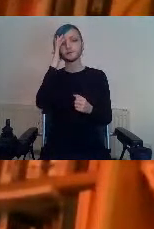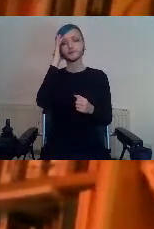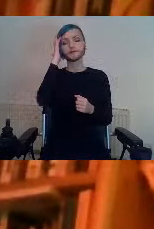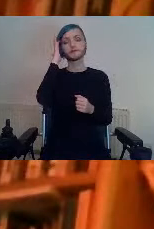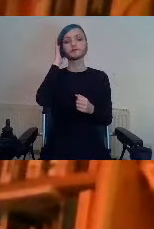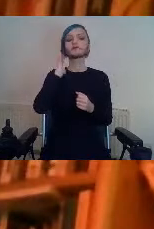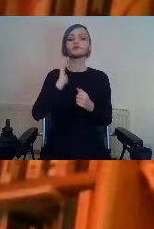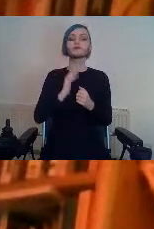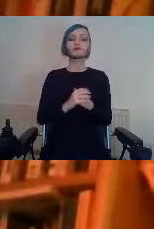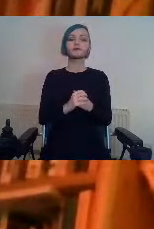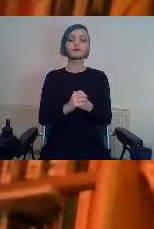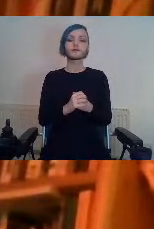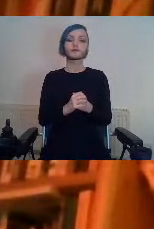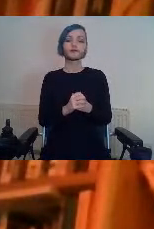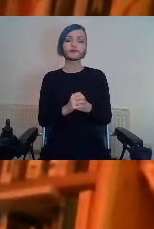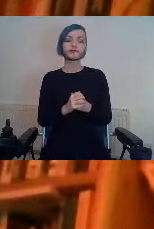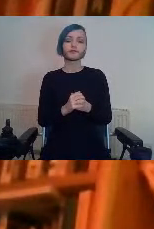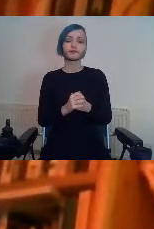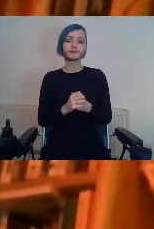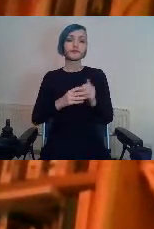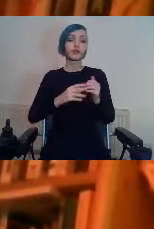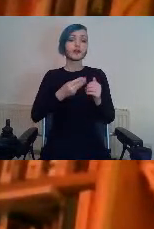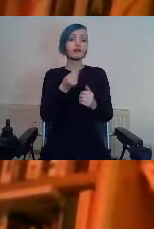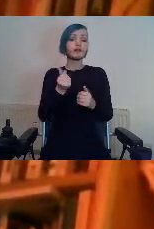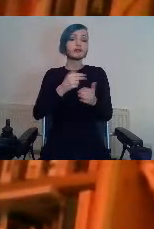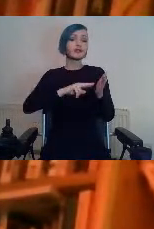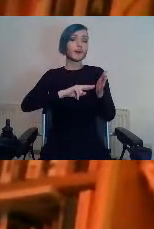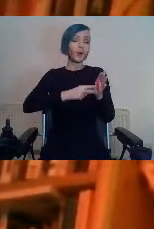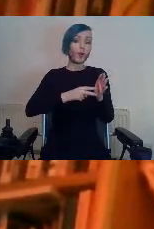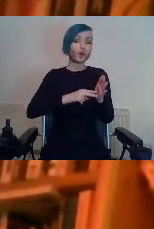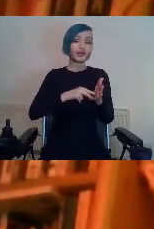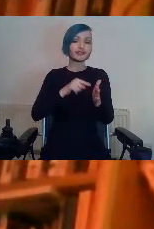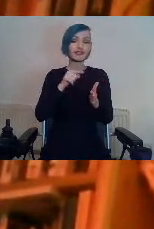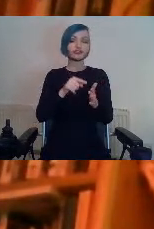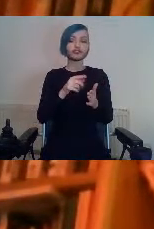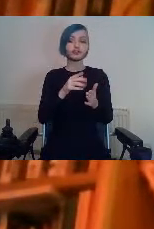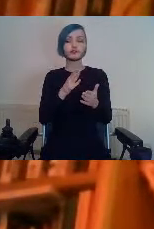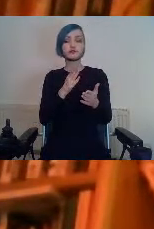There are organizations which are mostly responsible for